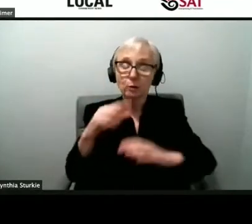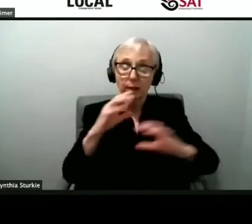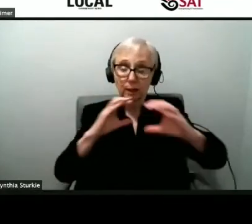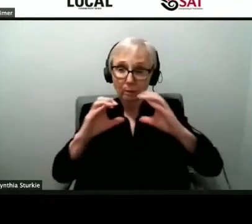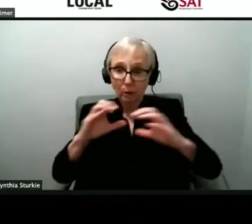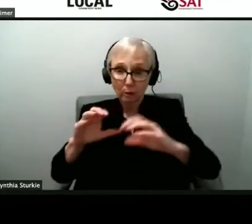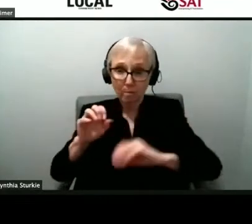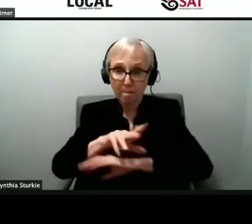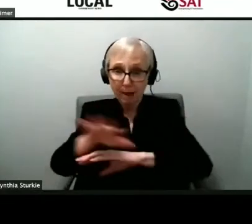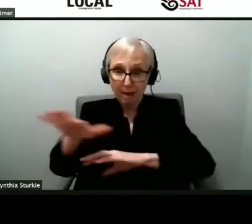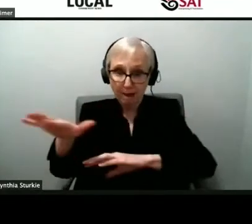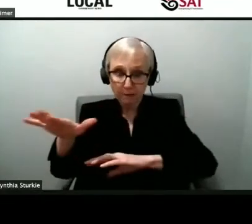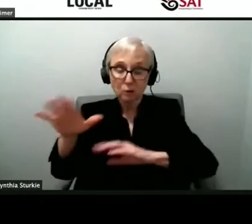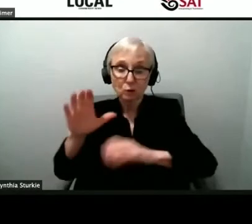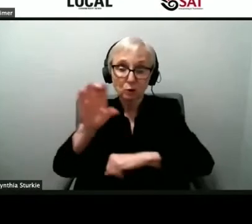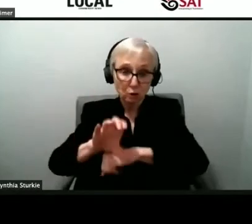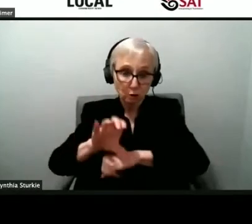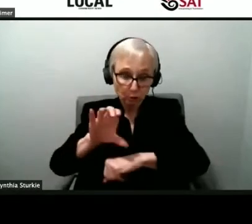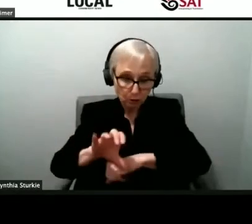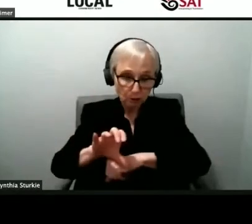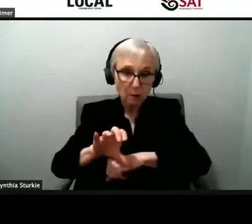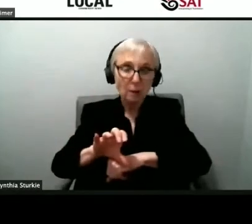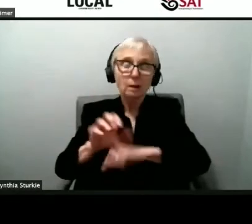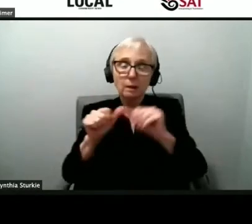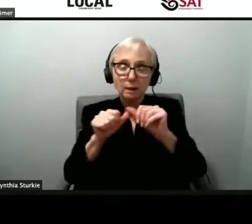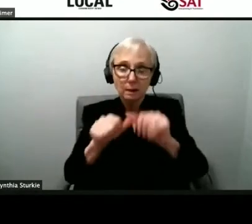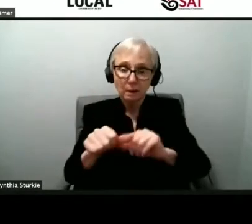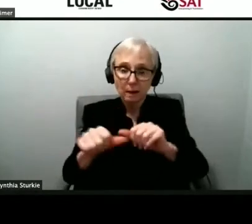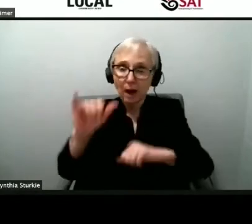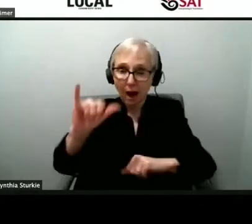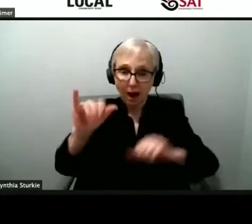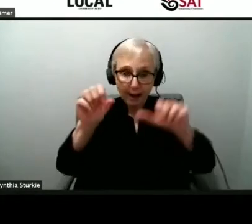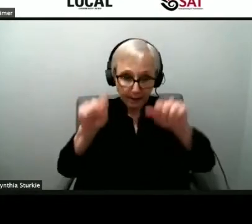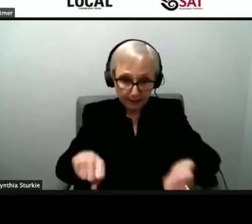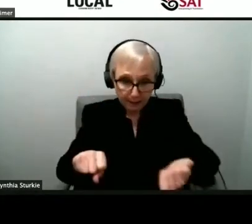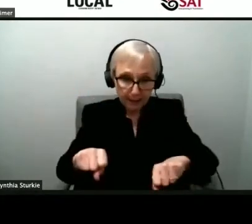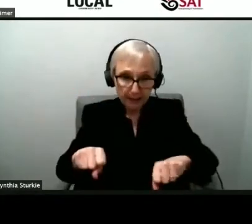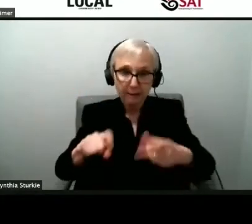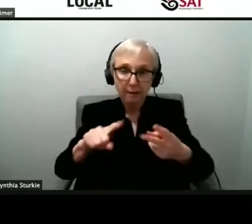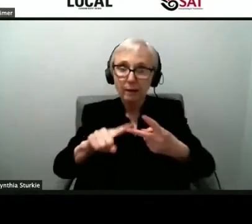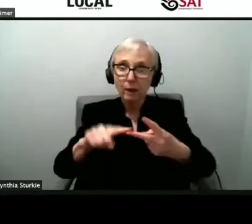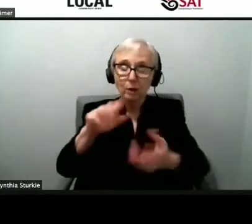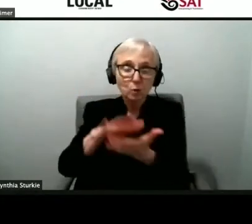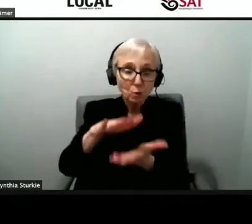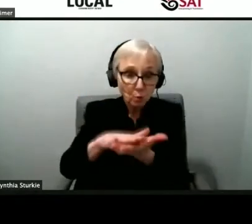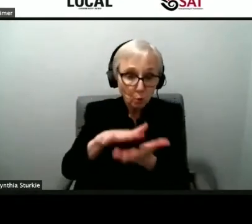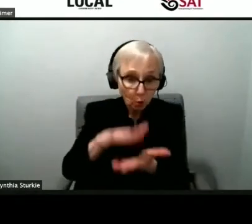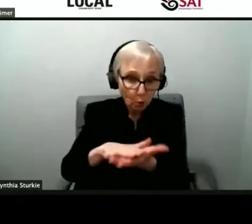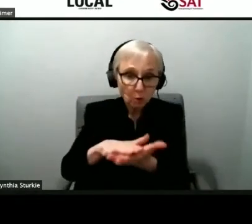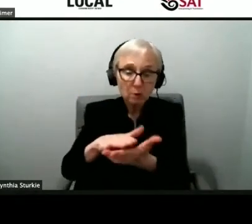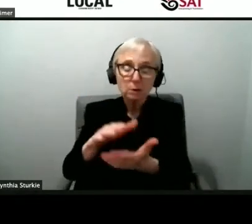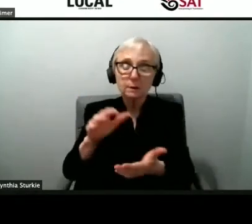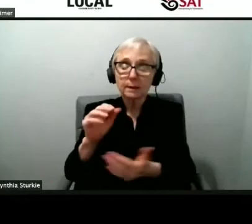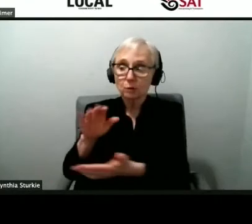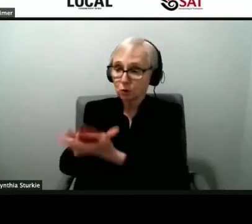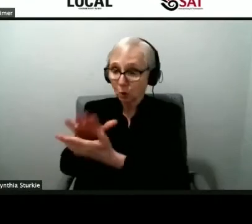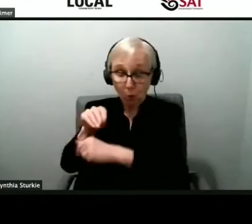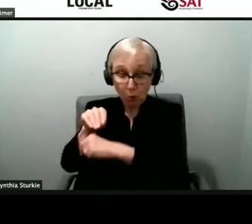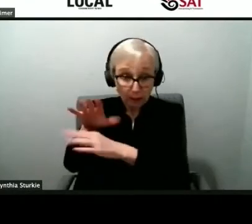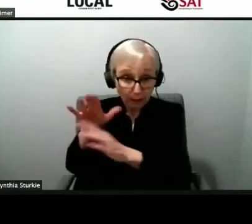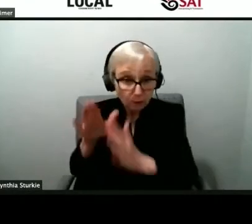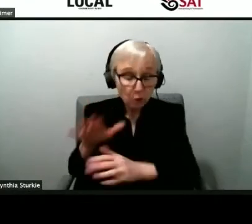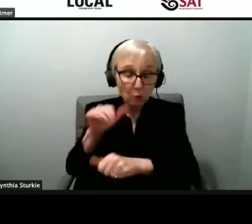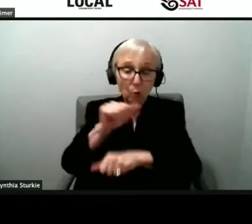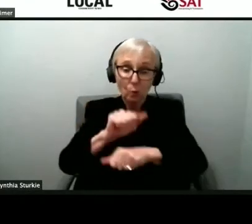back out to their parishioners. We continue to work with the ICANN. We continue to work with our schools and our school counselors. We continue to